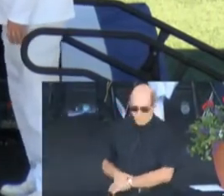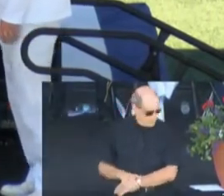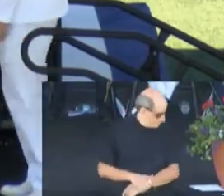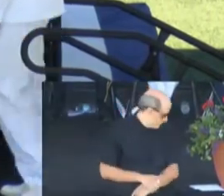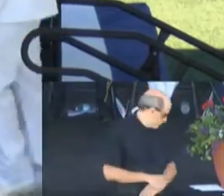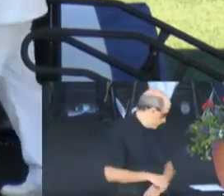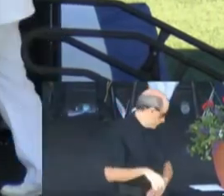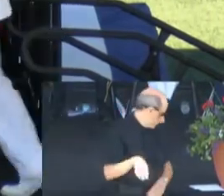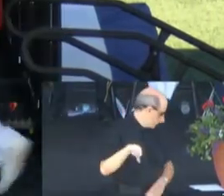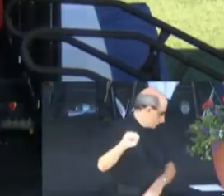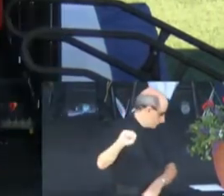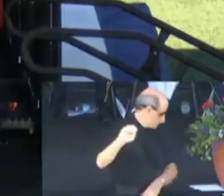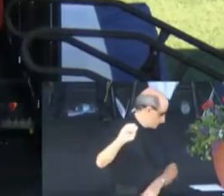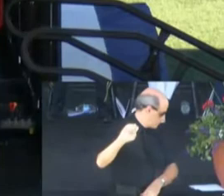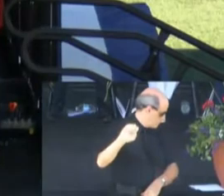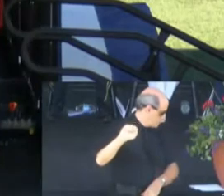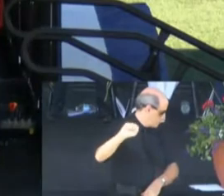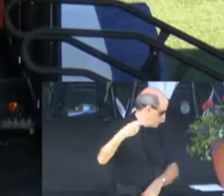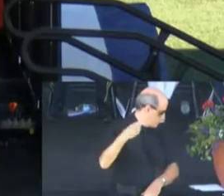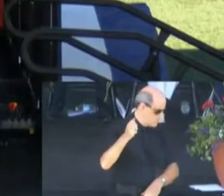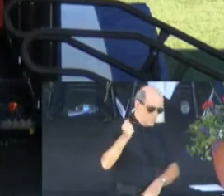Sean Michael Meehan.